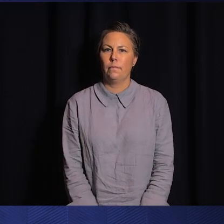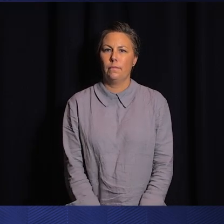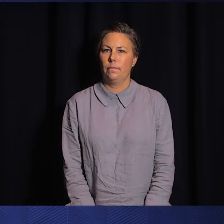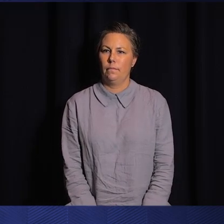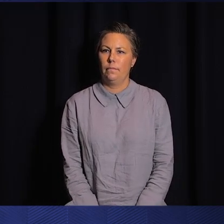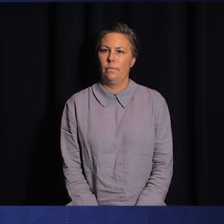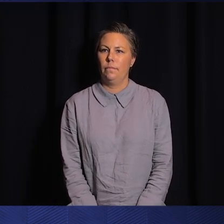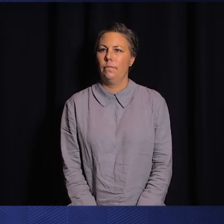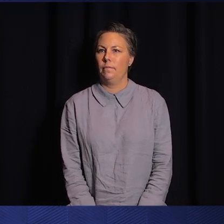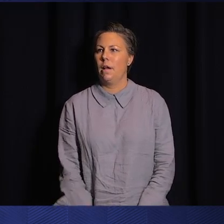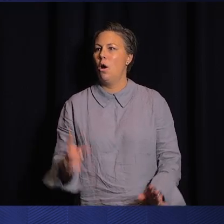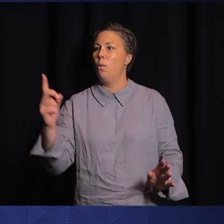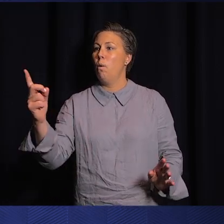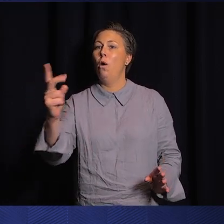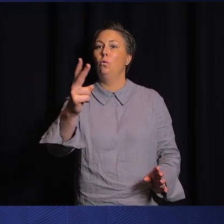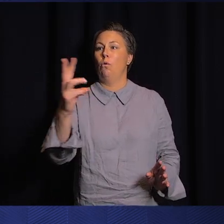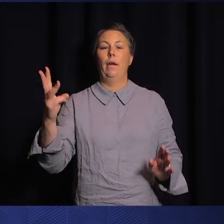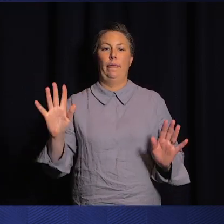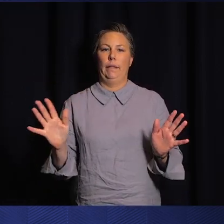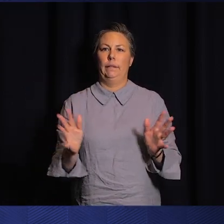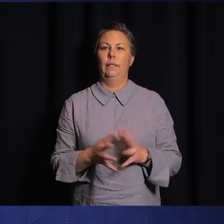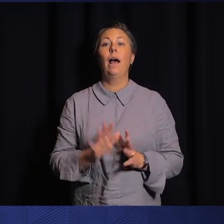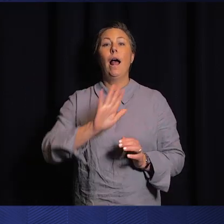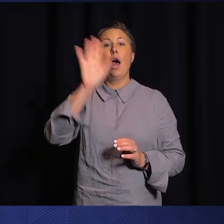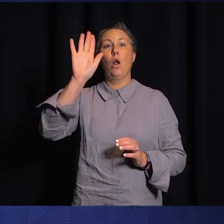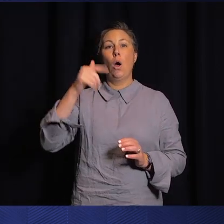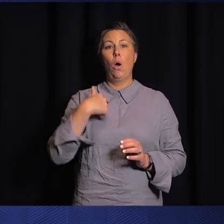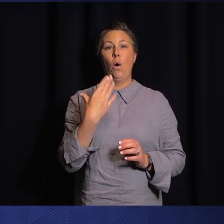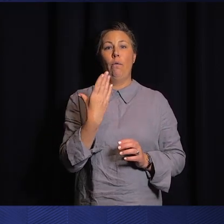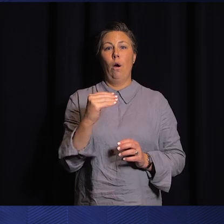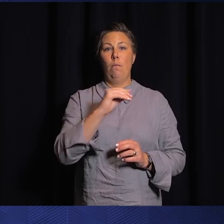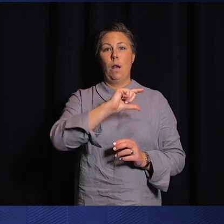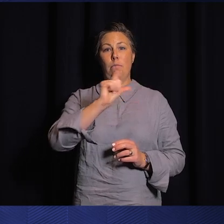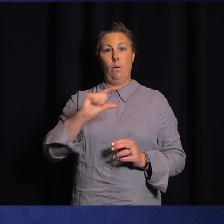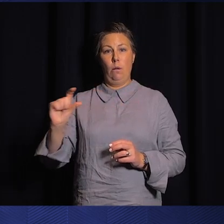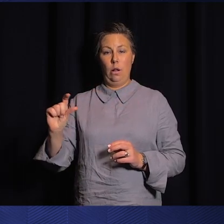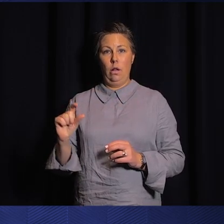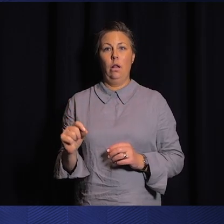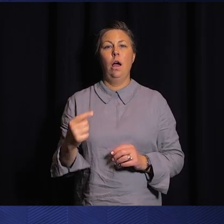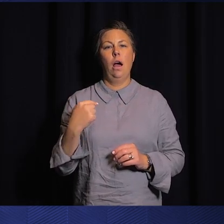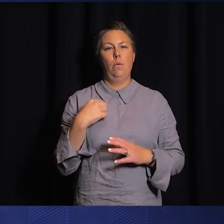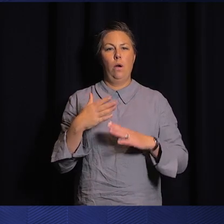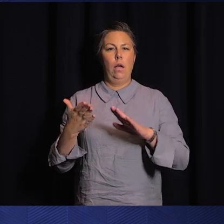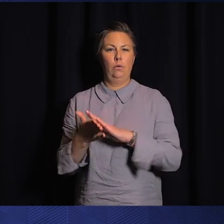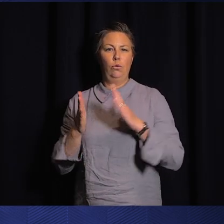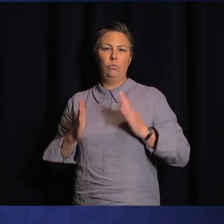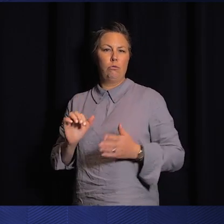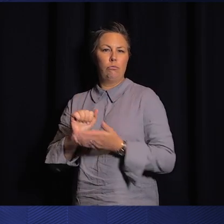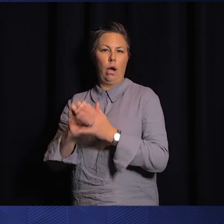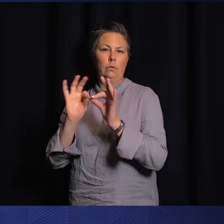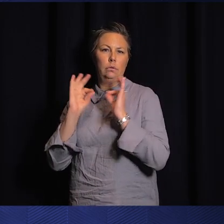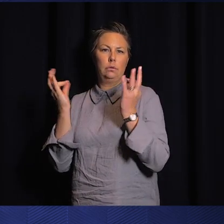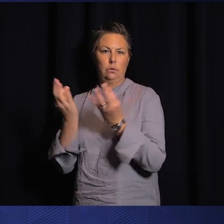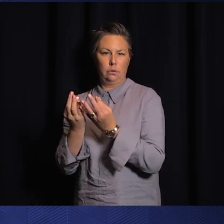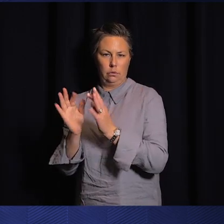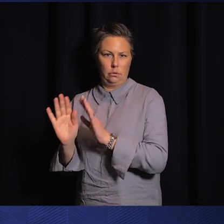all we can manage, I think. Thank you very much. My name is Gopal Shivakuti. I'm from Nepal. I represent a human rights organization based in Nepal, as